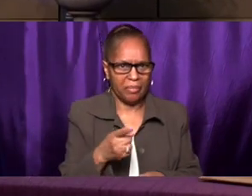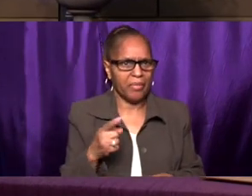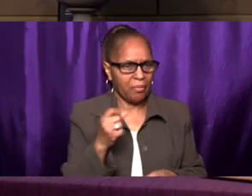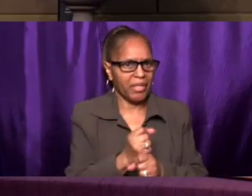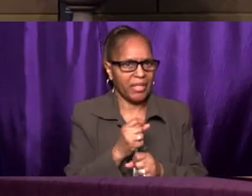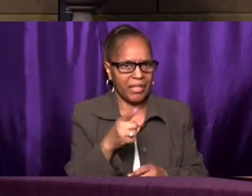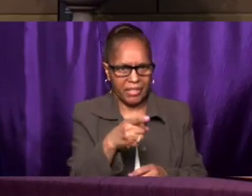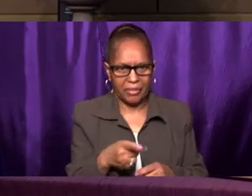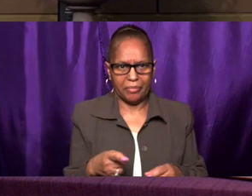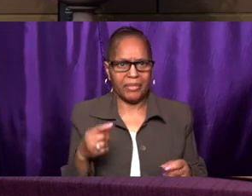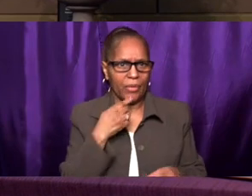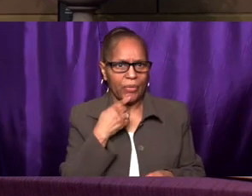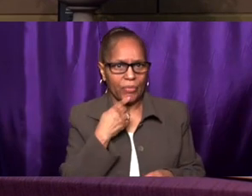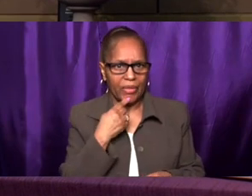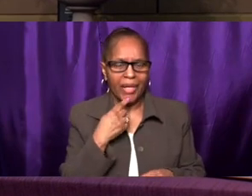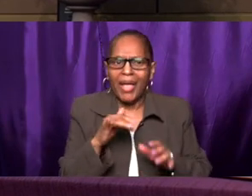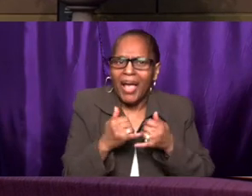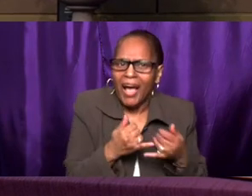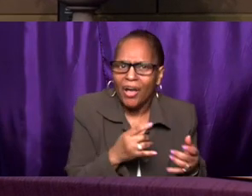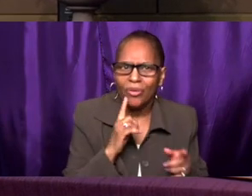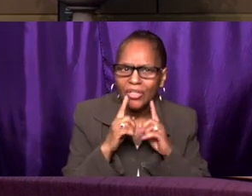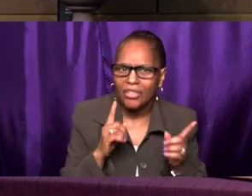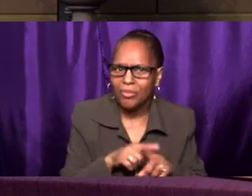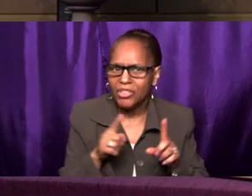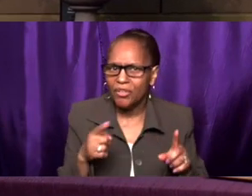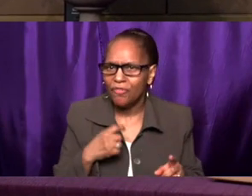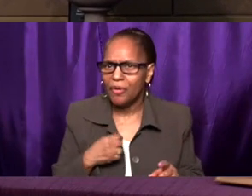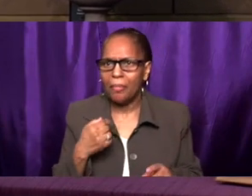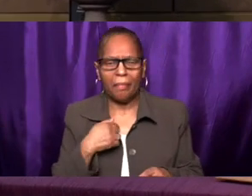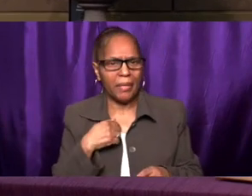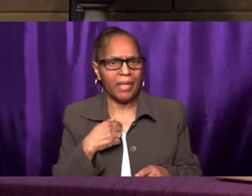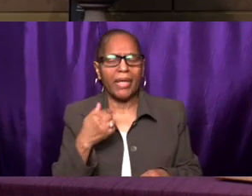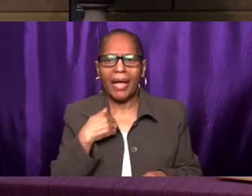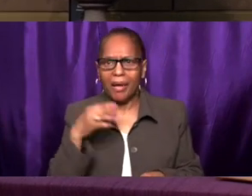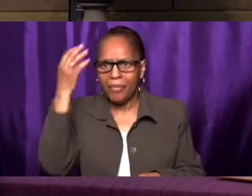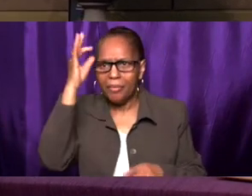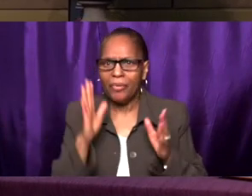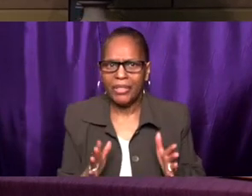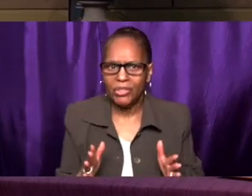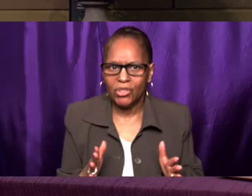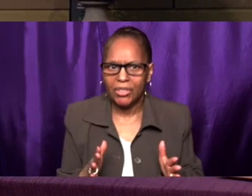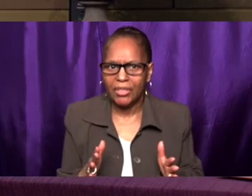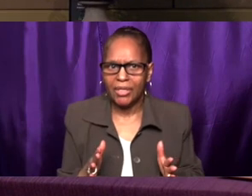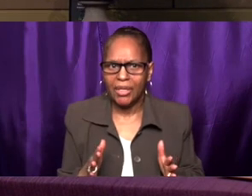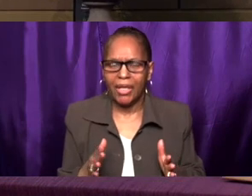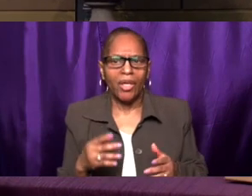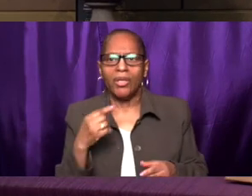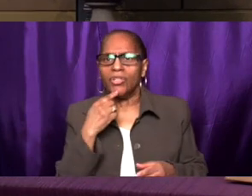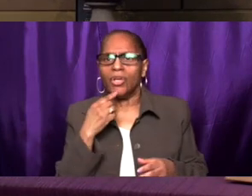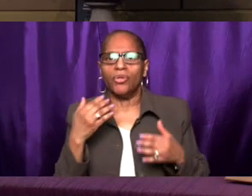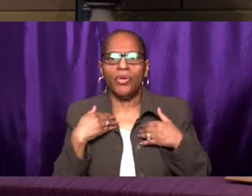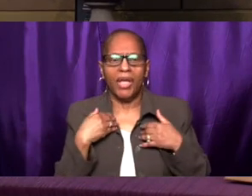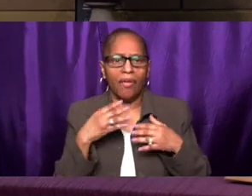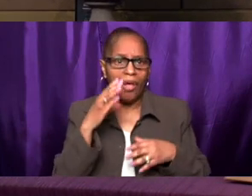and I'm the chief under shepherd? So folk in the pew bleeding, they in meetings bleeding, because because you got